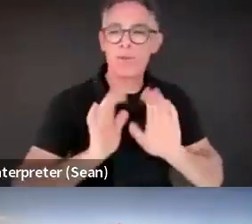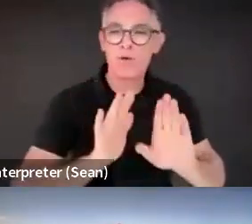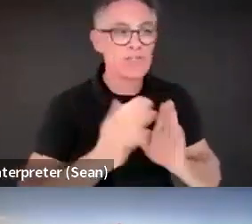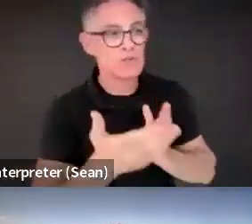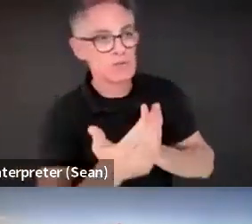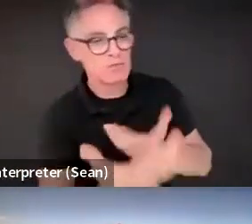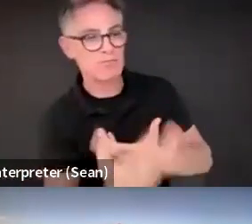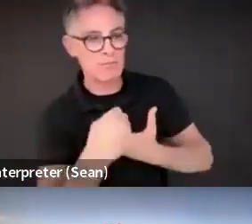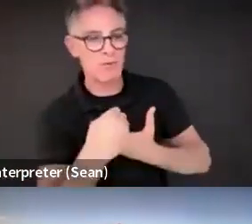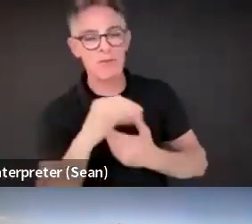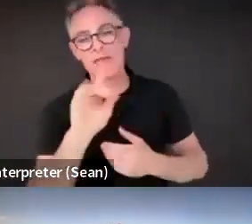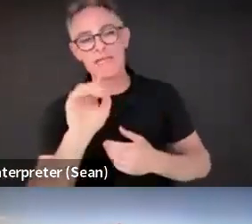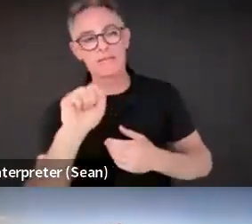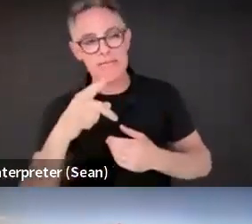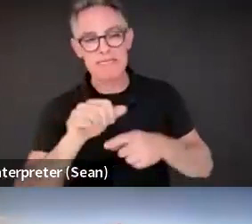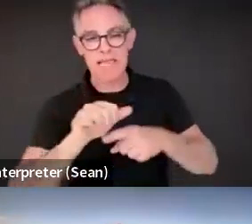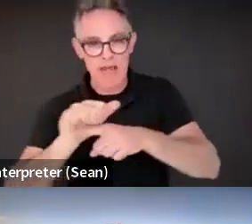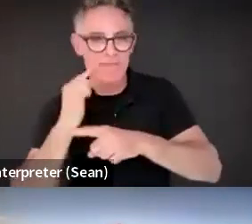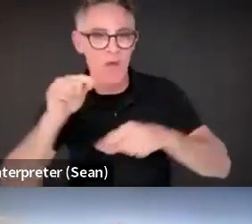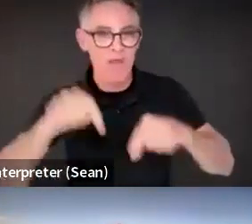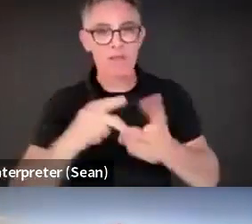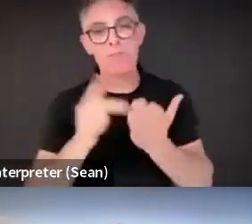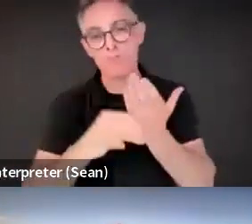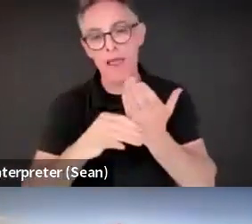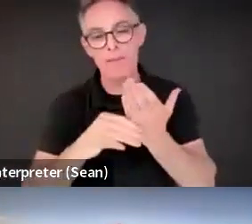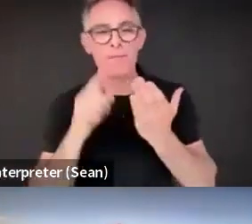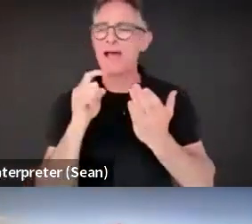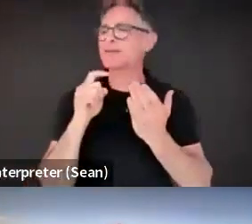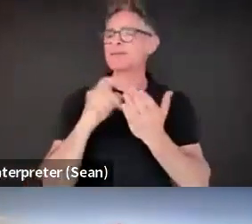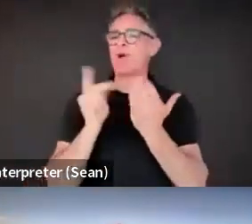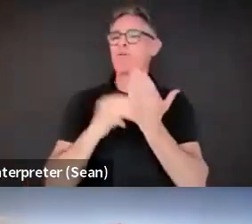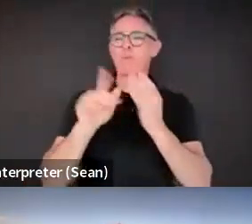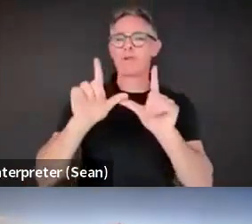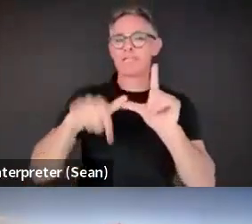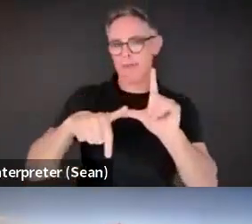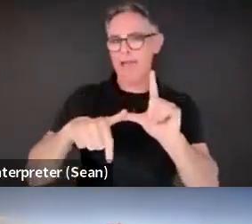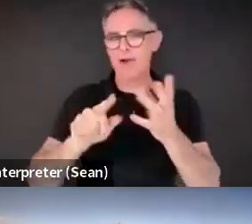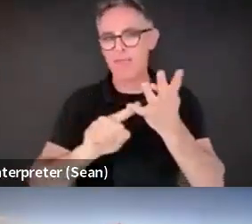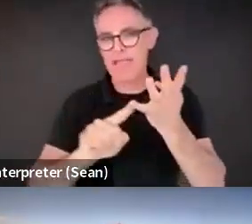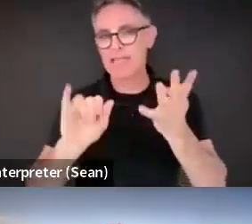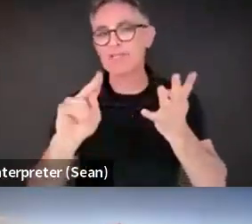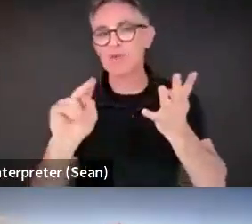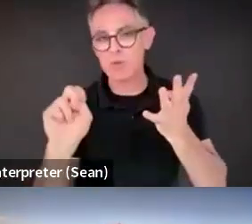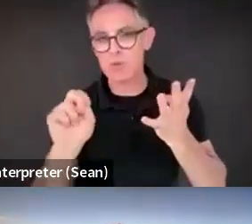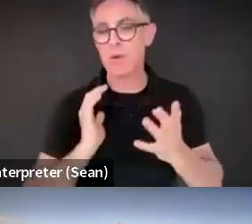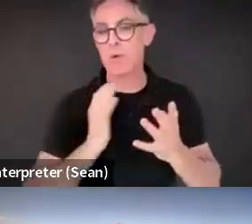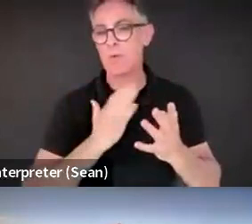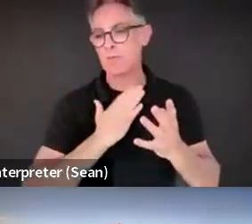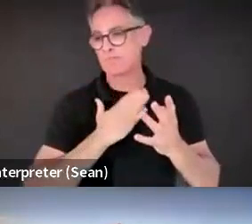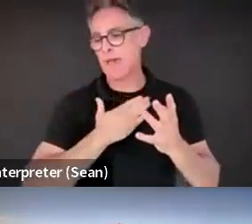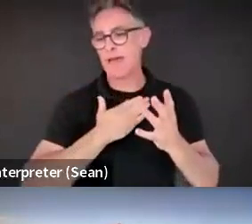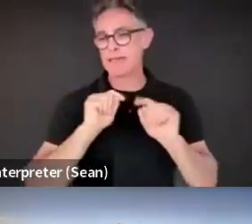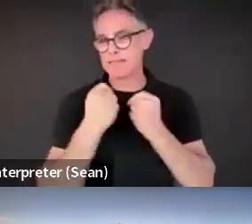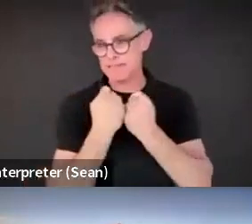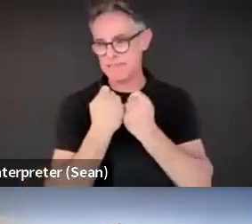board and get training for this program as it does expire at the end of June. So my team